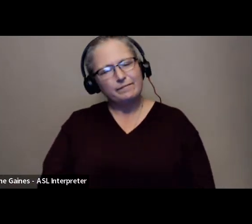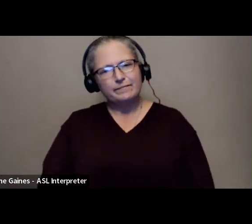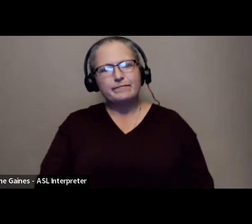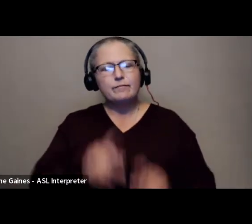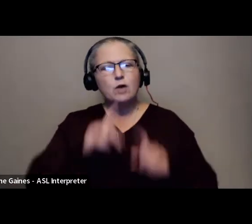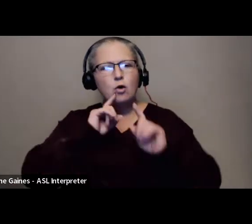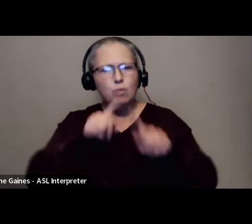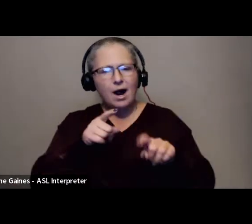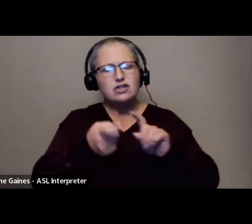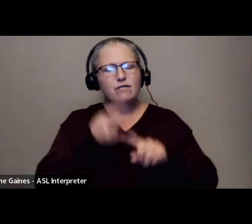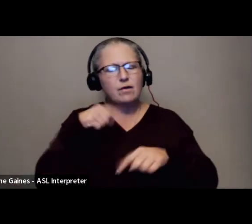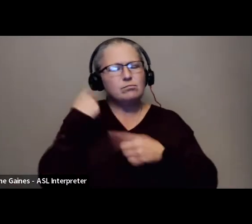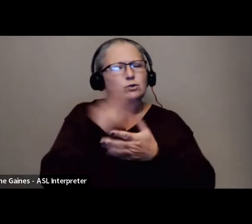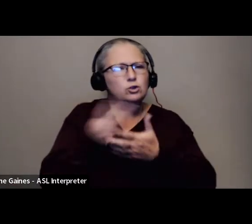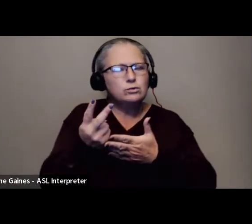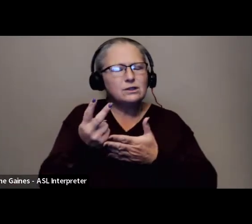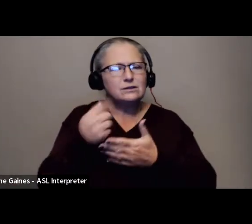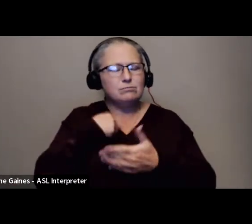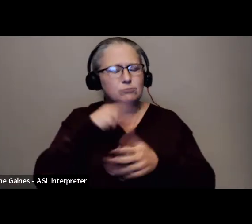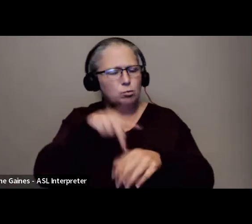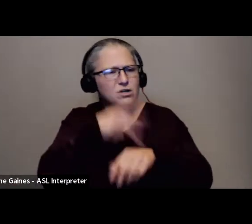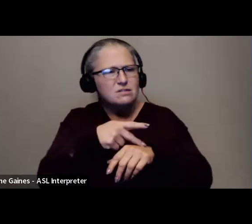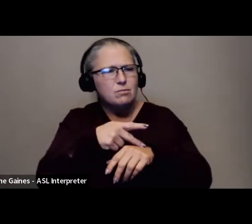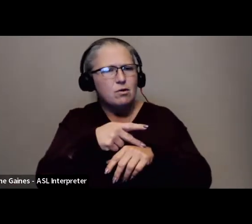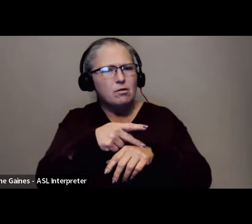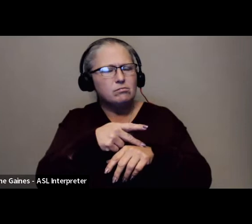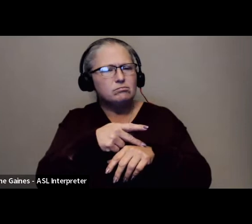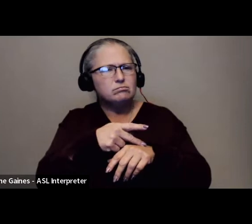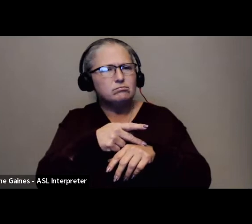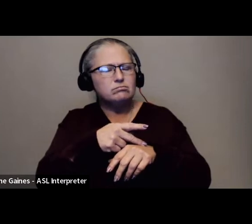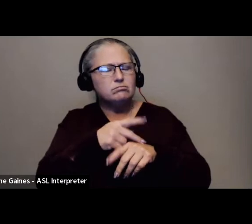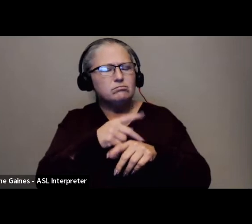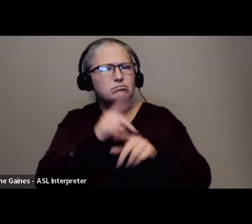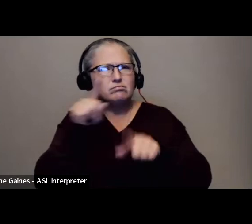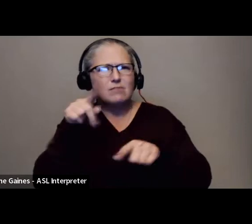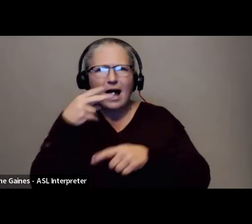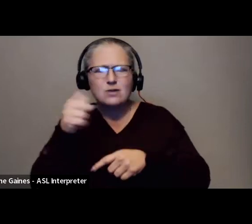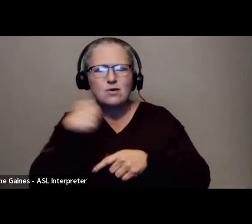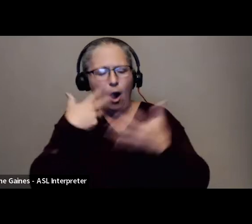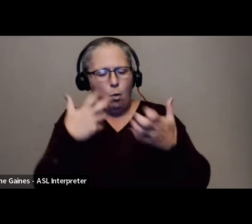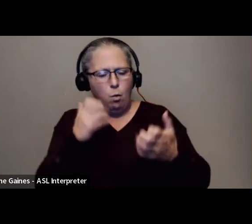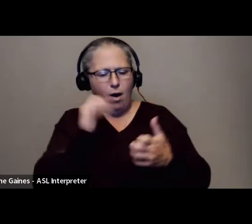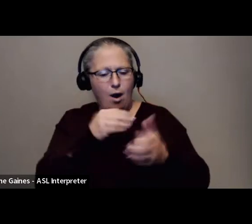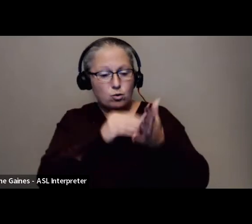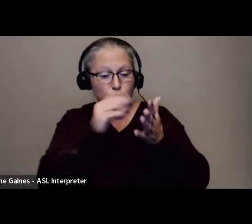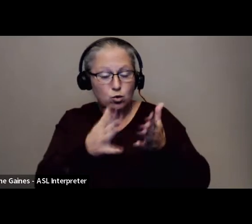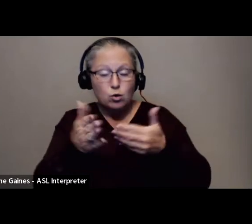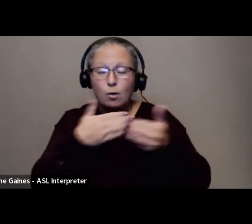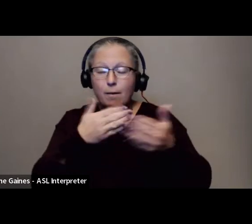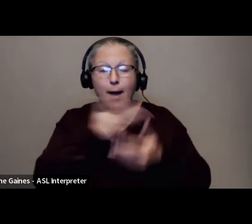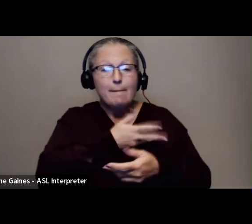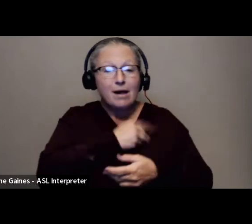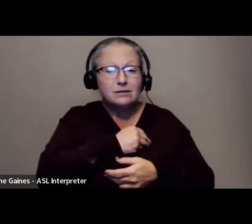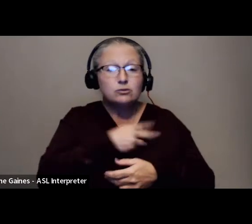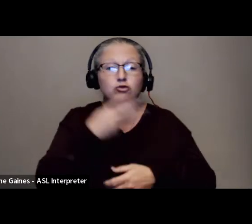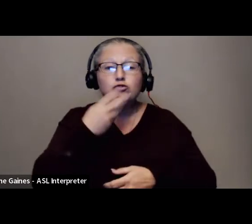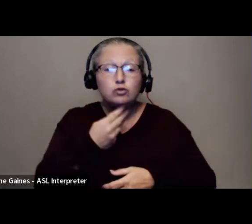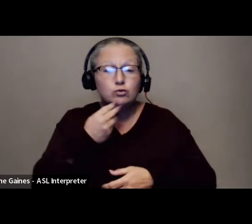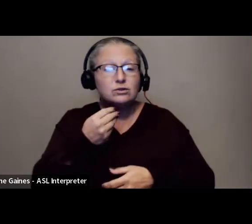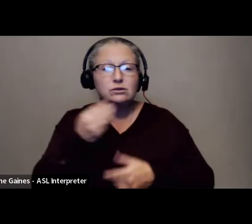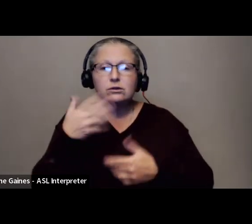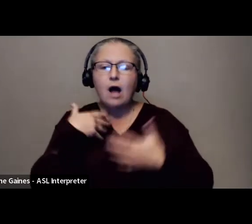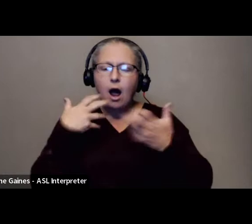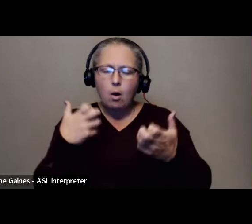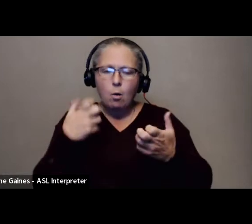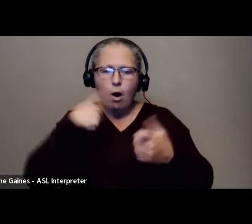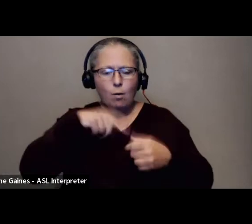a middle school that feeds into our high schools, I want our students, whether they're Palestinian, Jewish, I want them to be